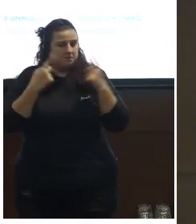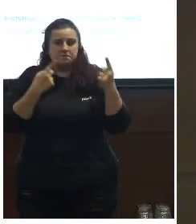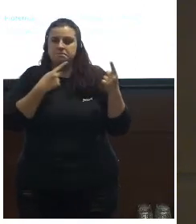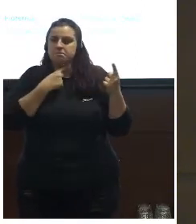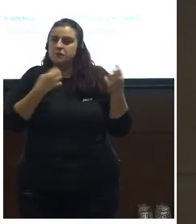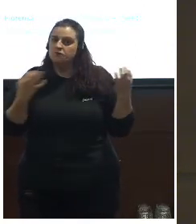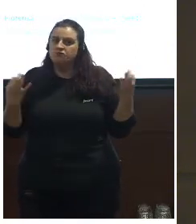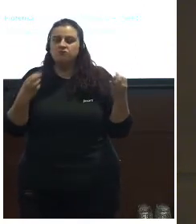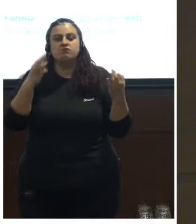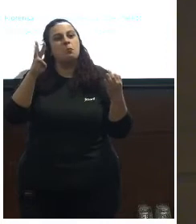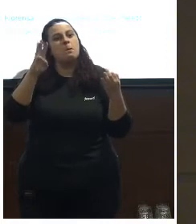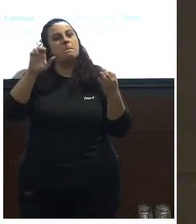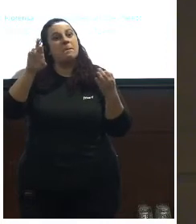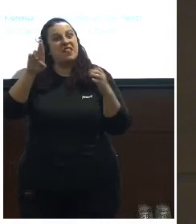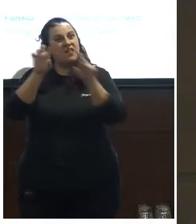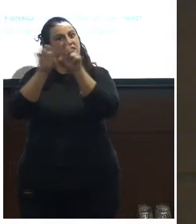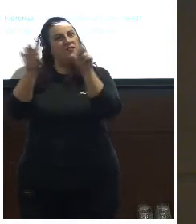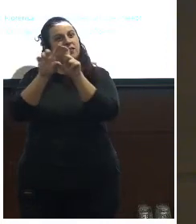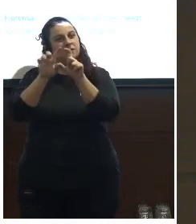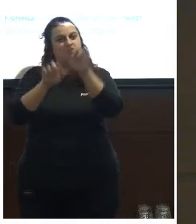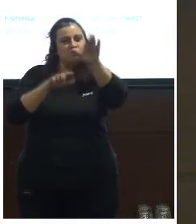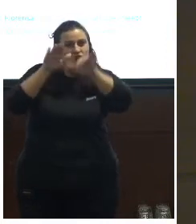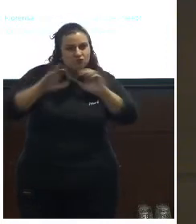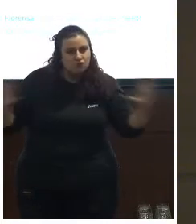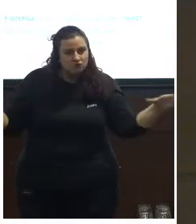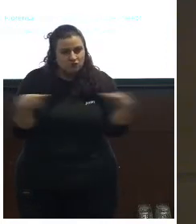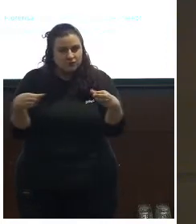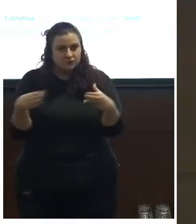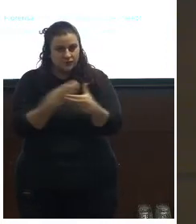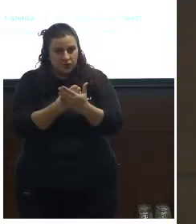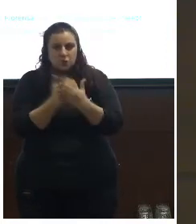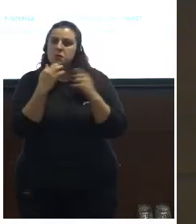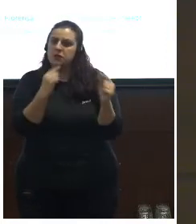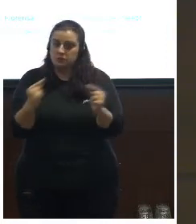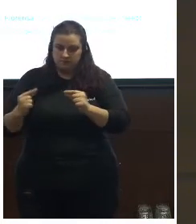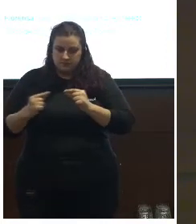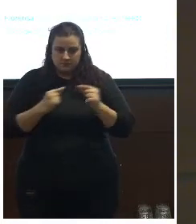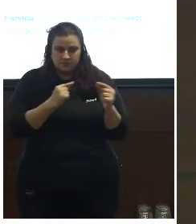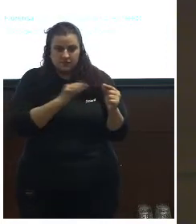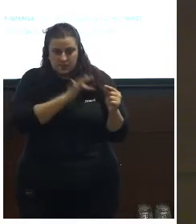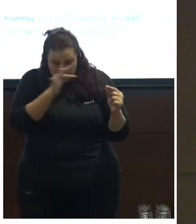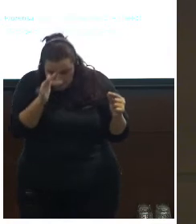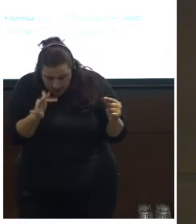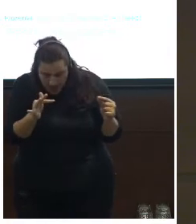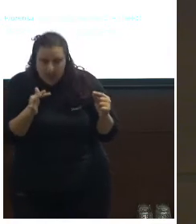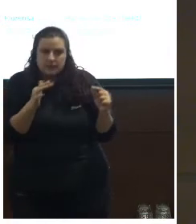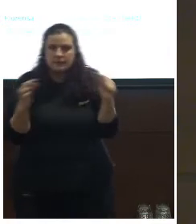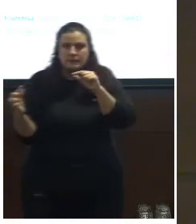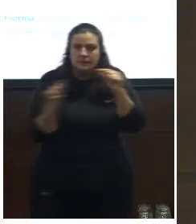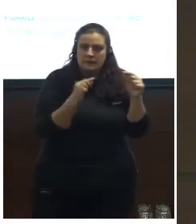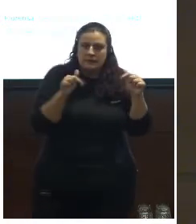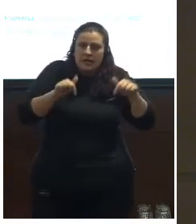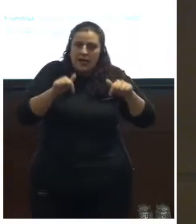together. And besides the roundtable panel discussions here, I like to meet each